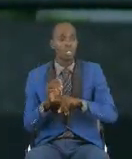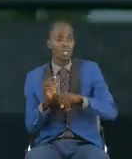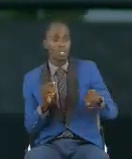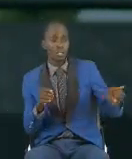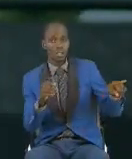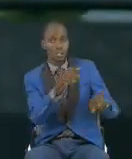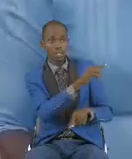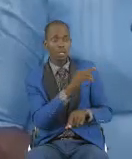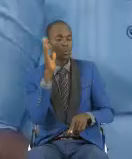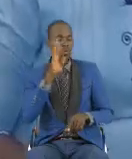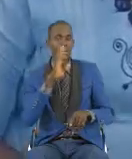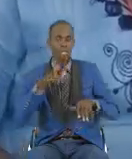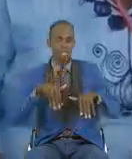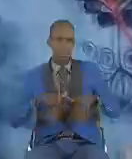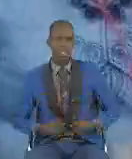you are tired.